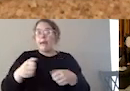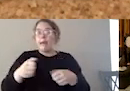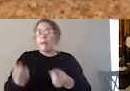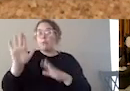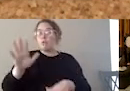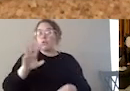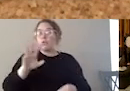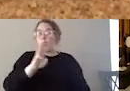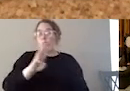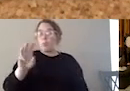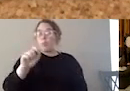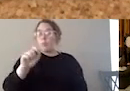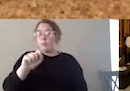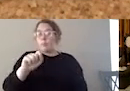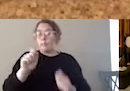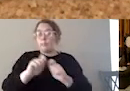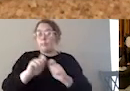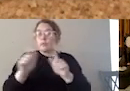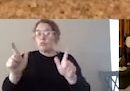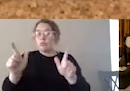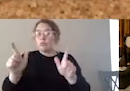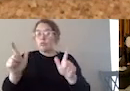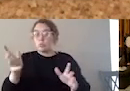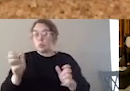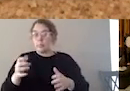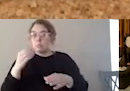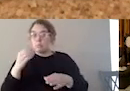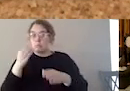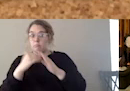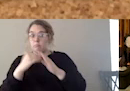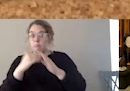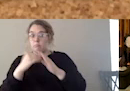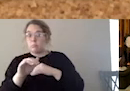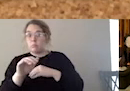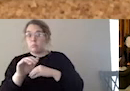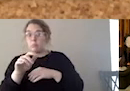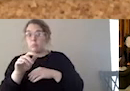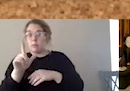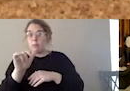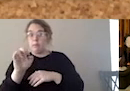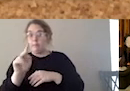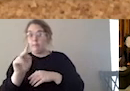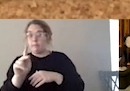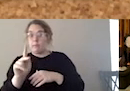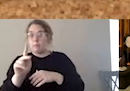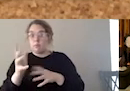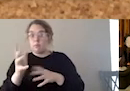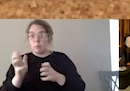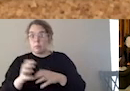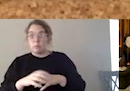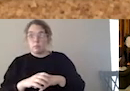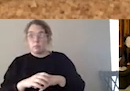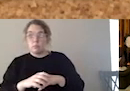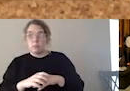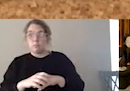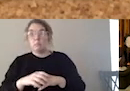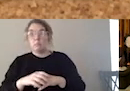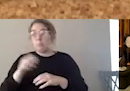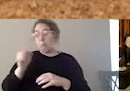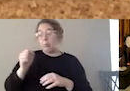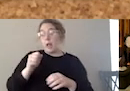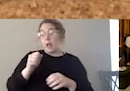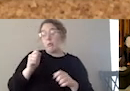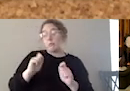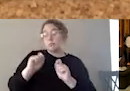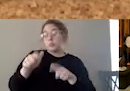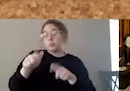my website. Do you want me to put you the link? Yeah, link me your website, and then we'll go from there. I will put it in the chat.